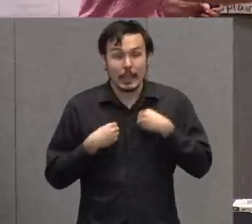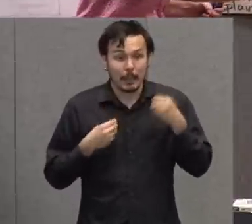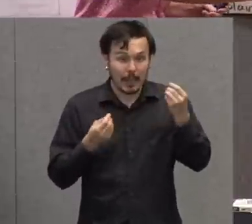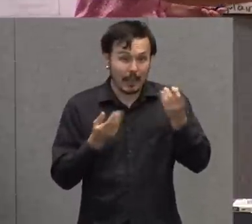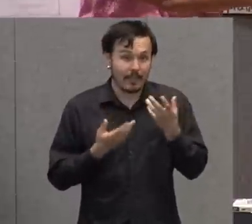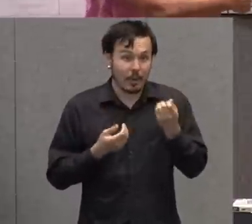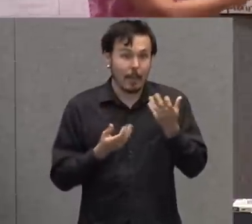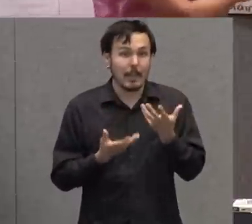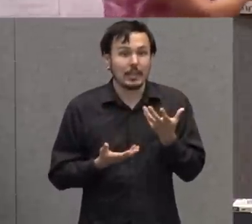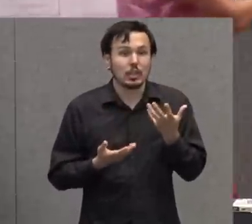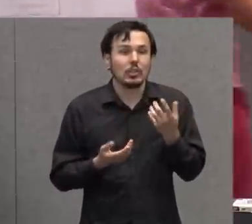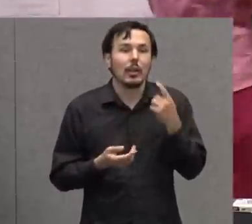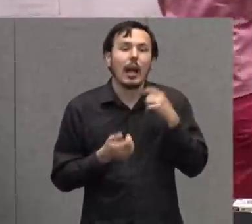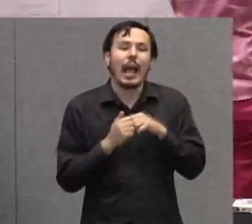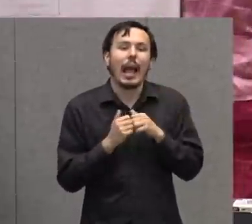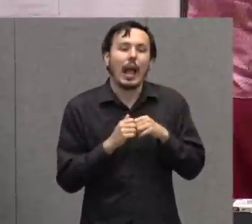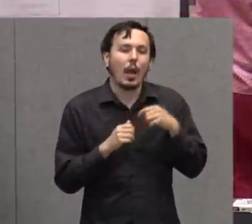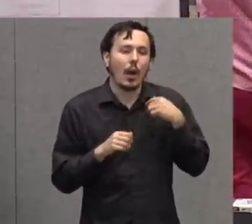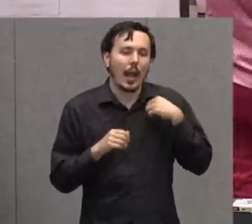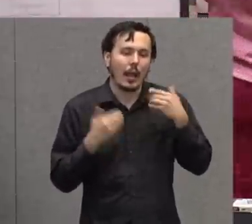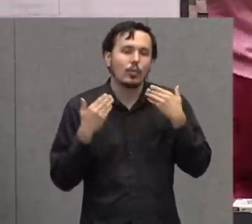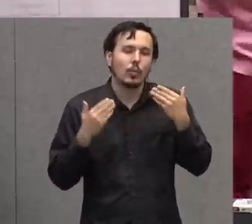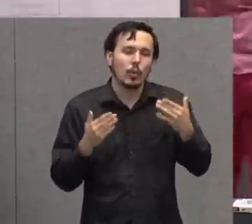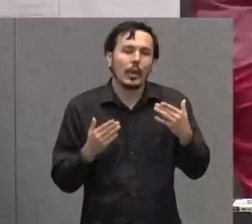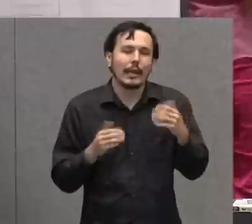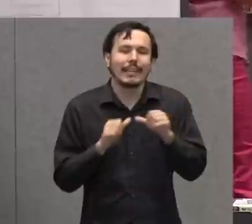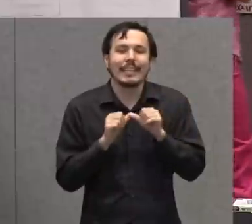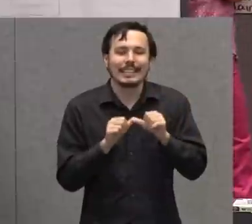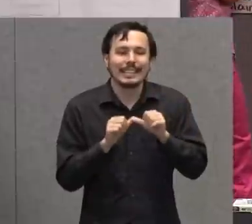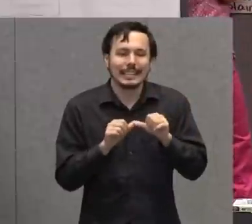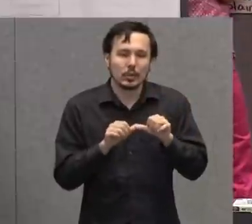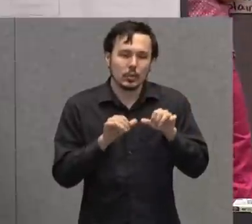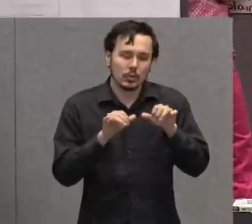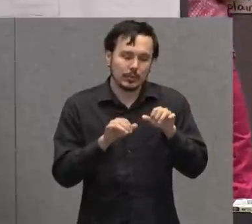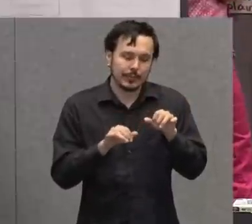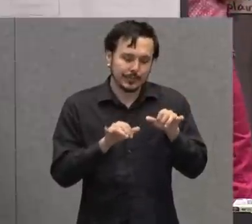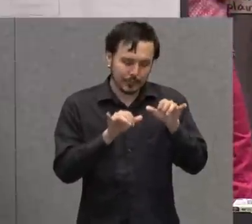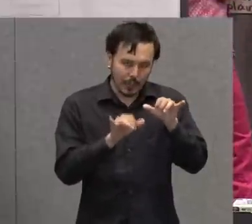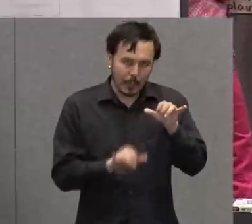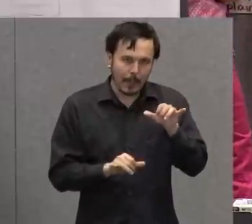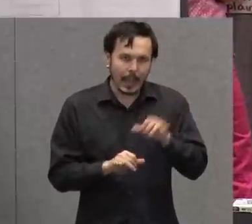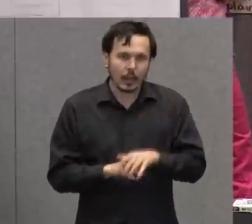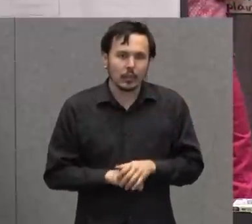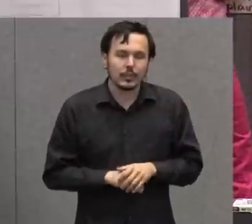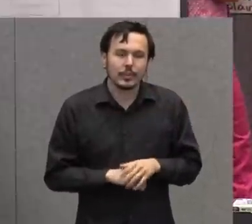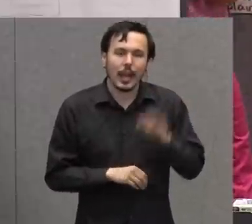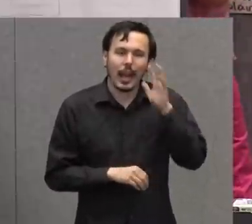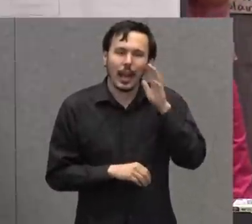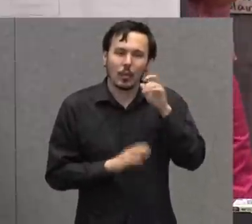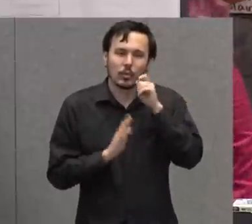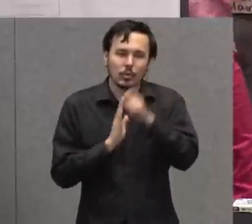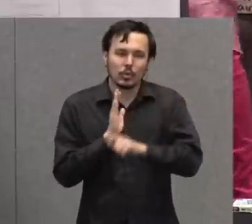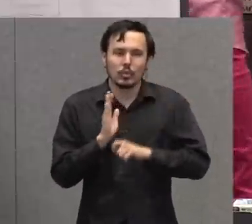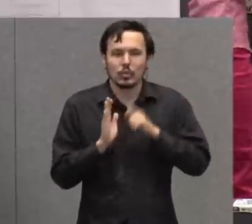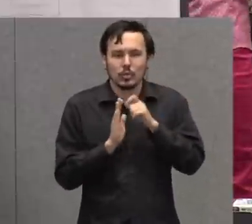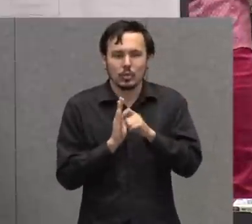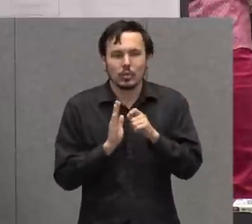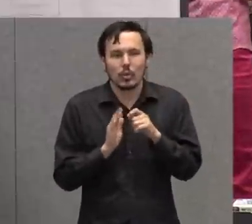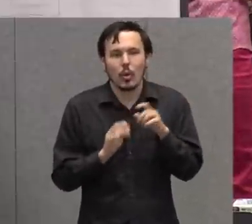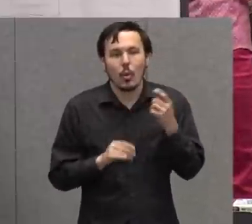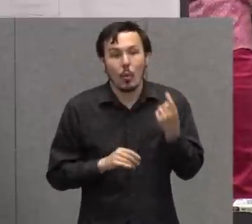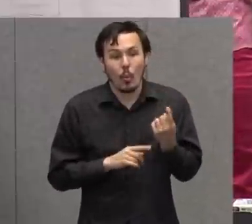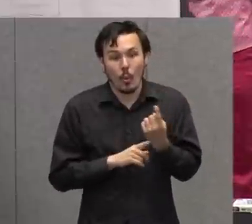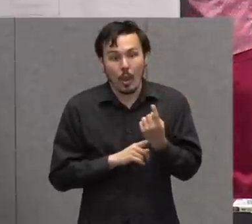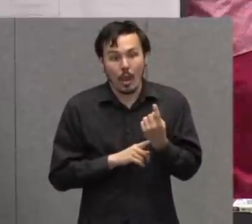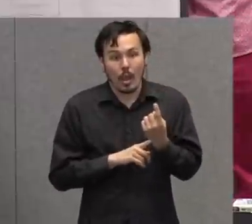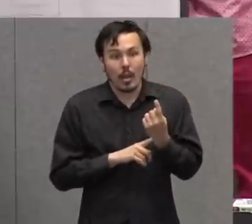to continue that pattern. So I'm going to go ahead and circle it. I'm going to circle the one because the one The